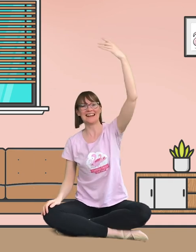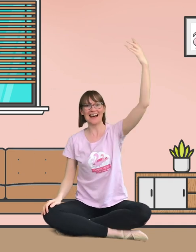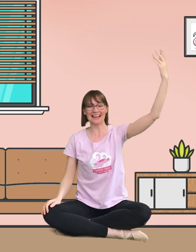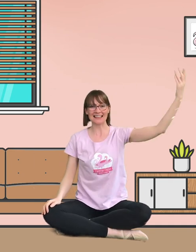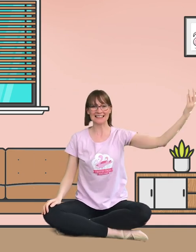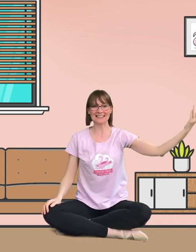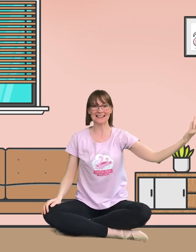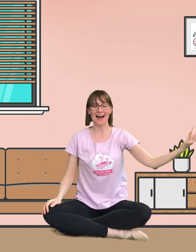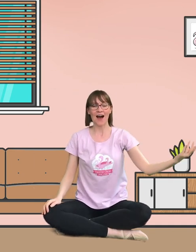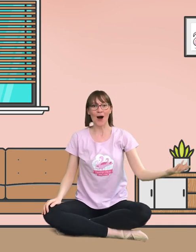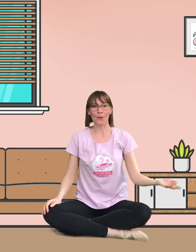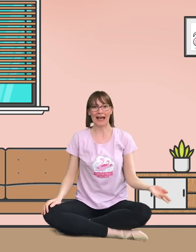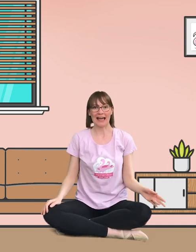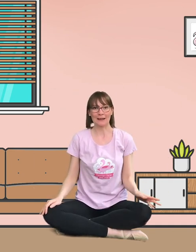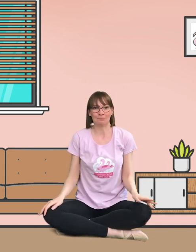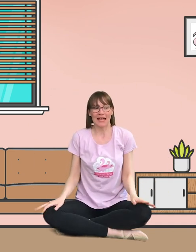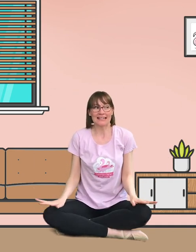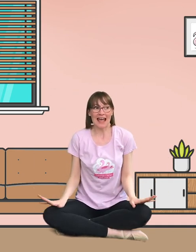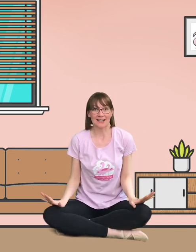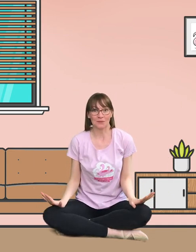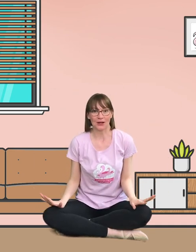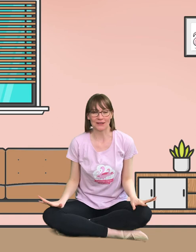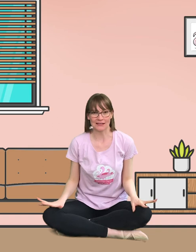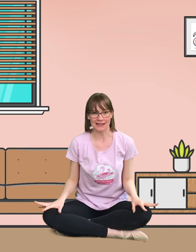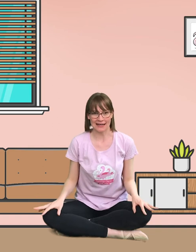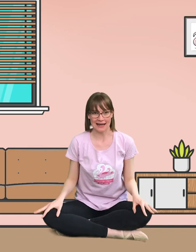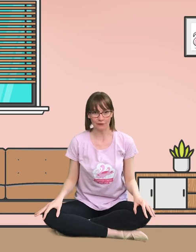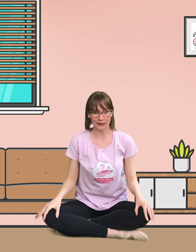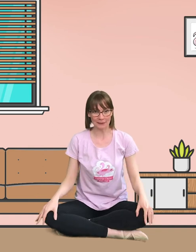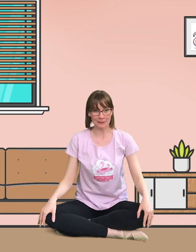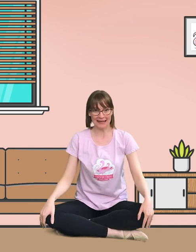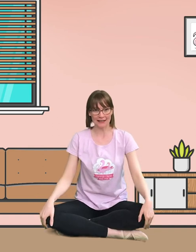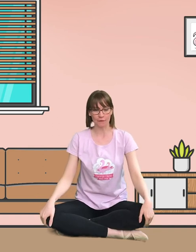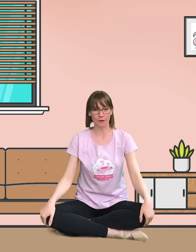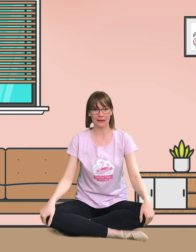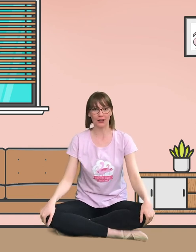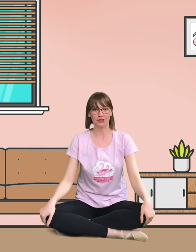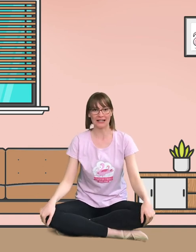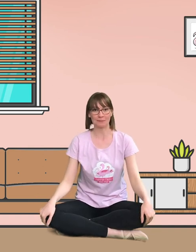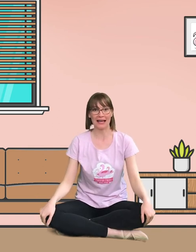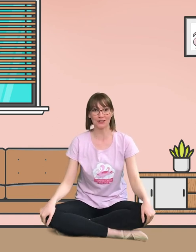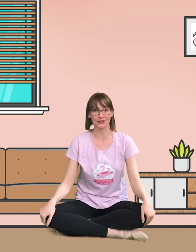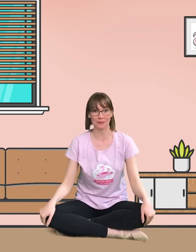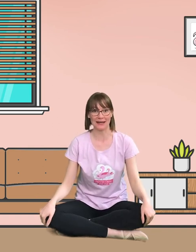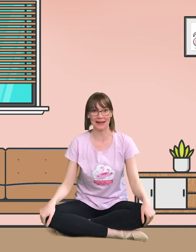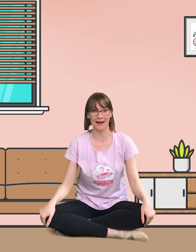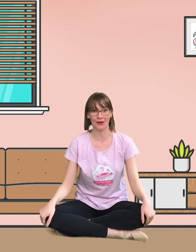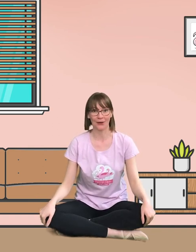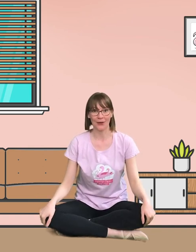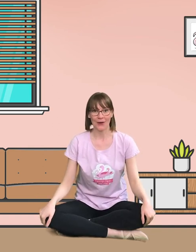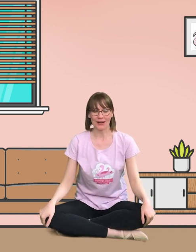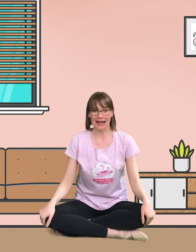Very nice. Okay, next we're going to see if we can make the flamingo chick's petals